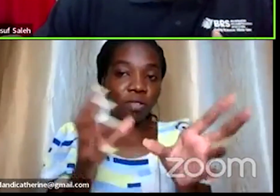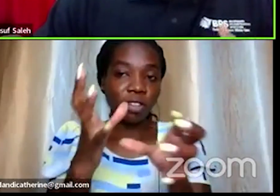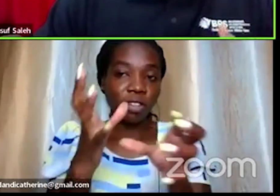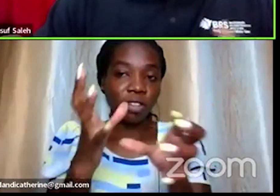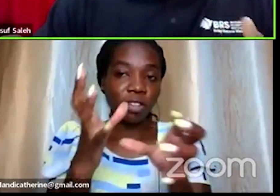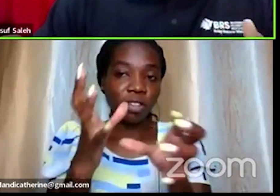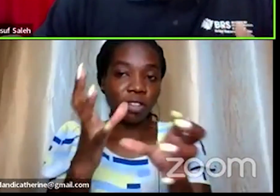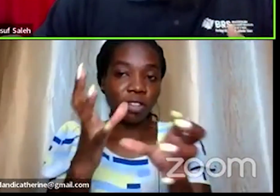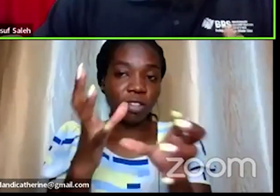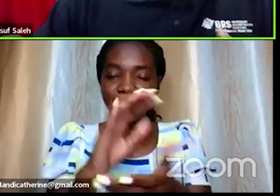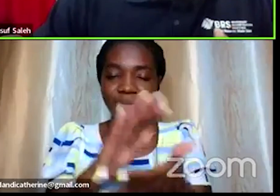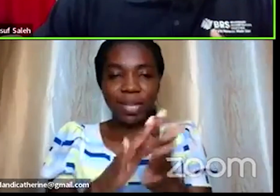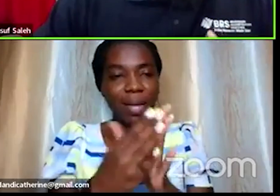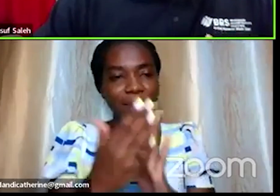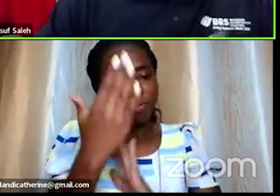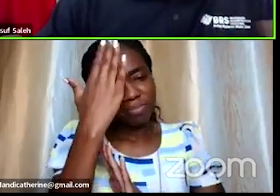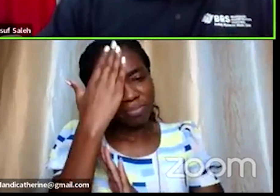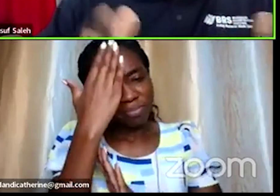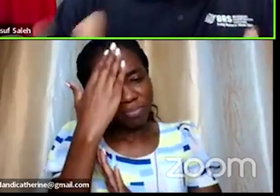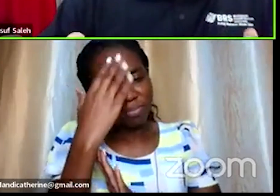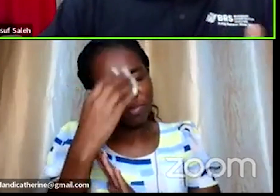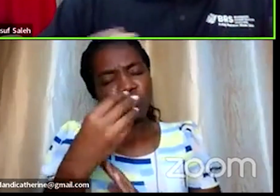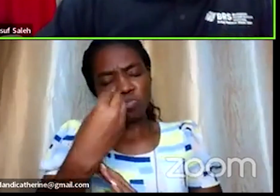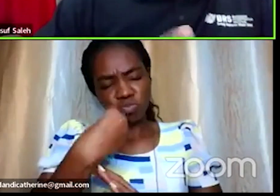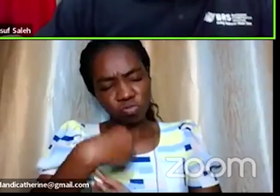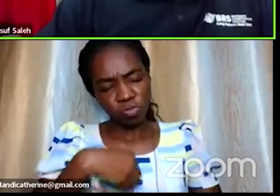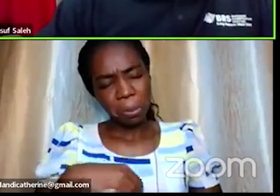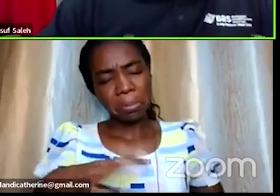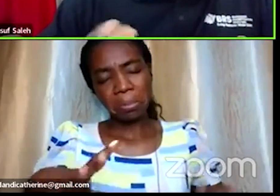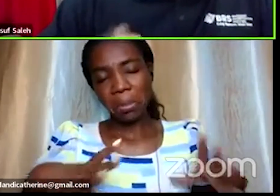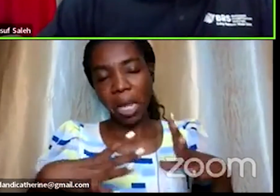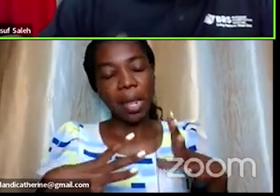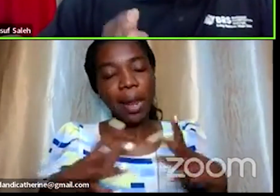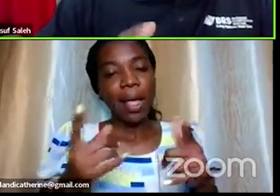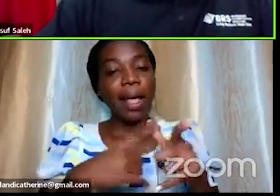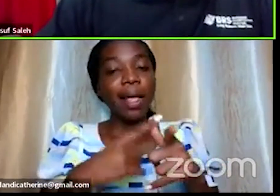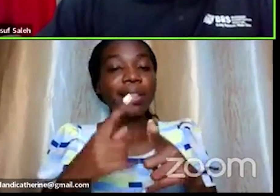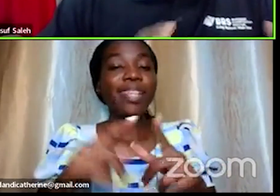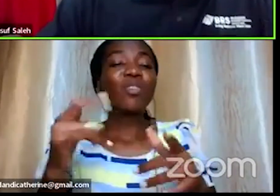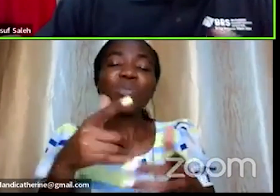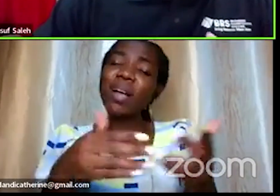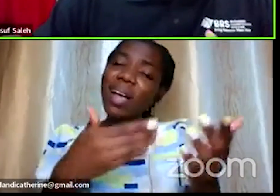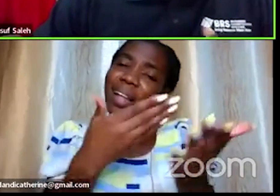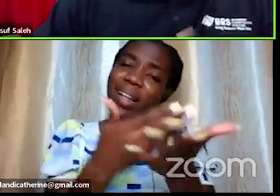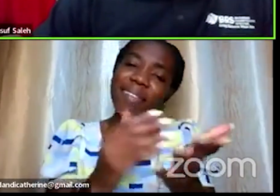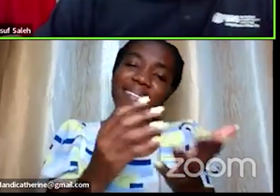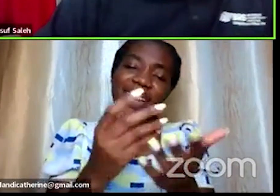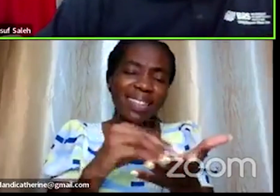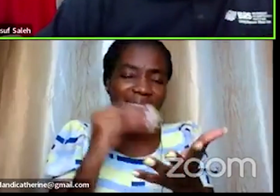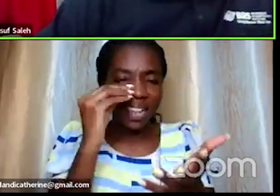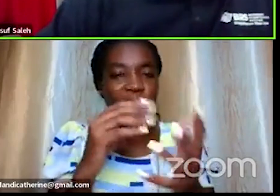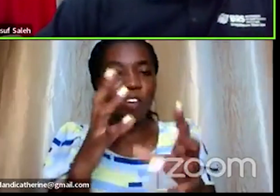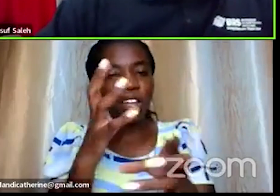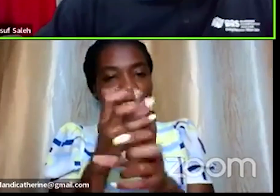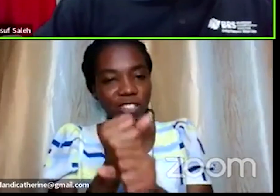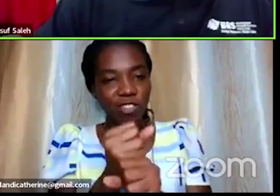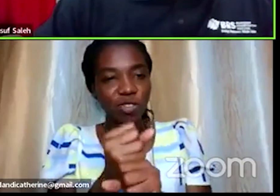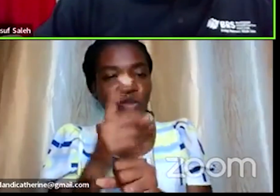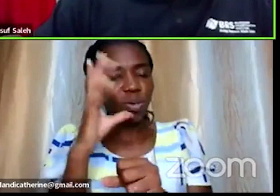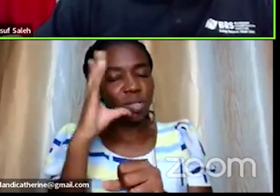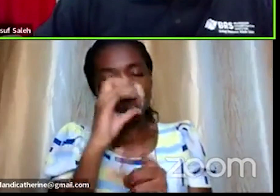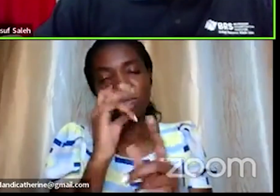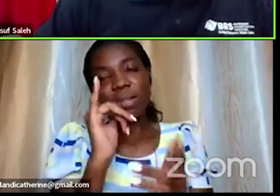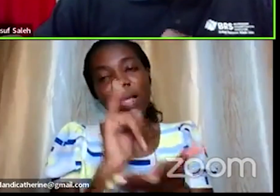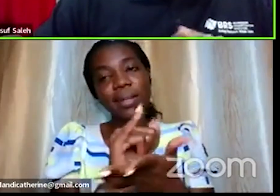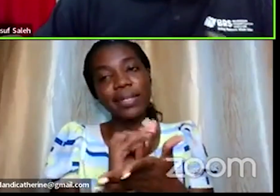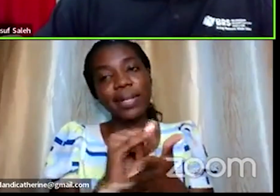humble. You swallow your pride. You just learn with the organization. You assume you are learning and you're starting, so that by the time you finish